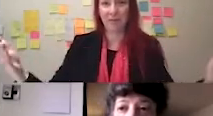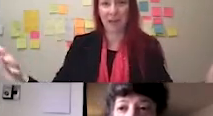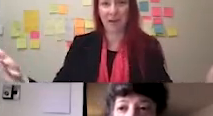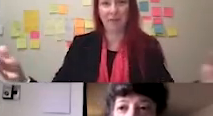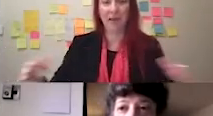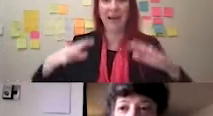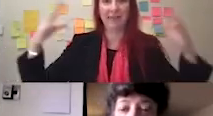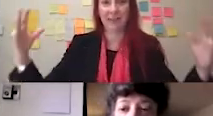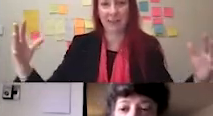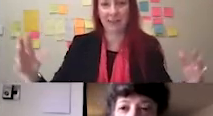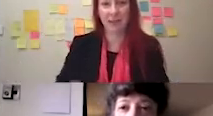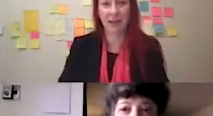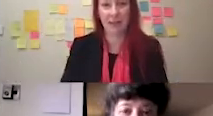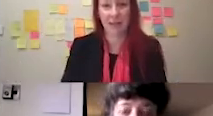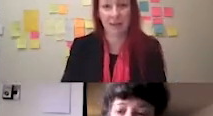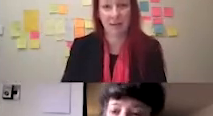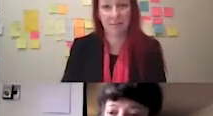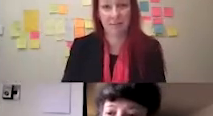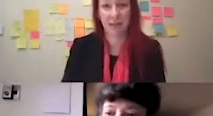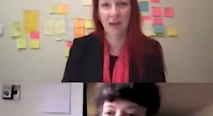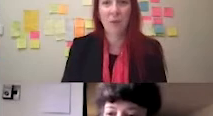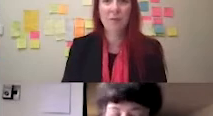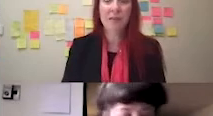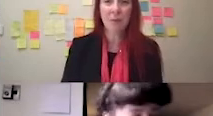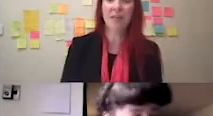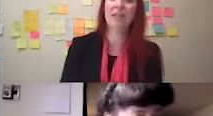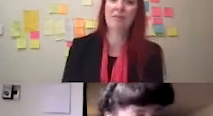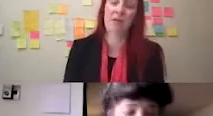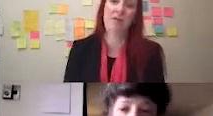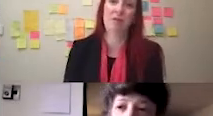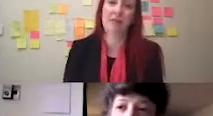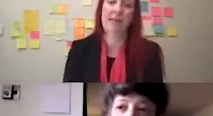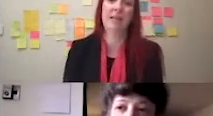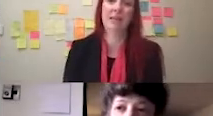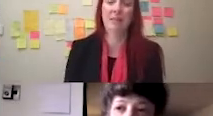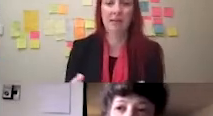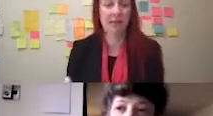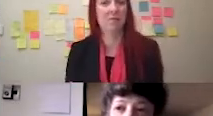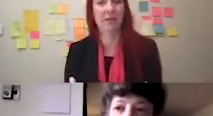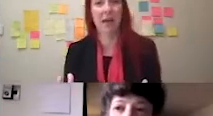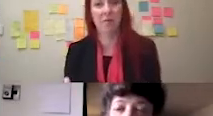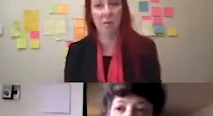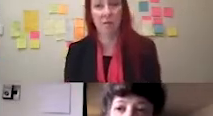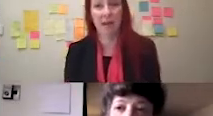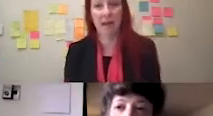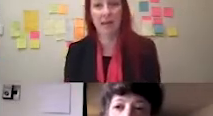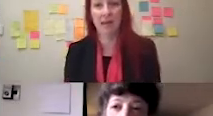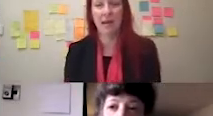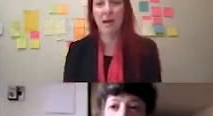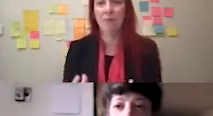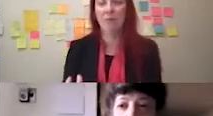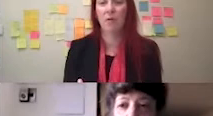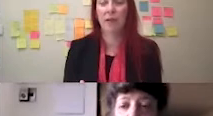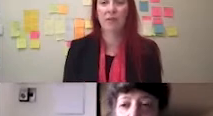the filtering out for the us collective in academia. We really want to shift those conversations about self-care and